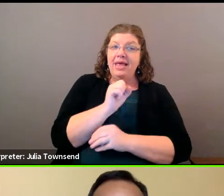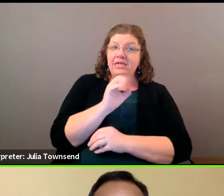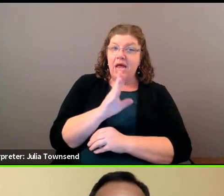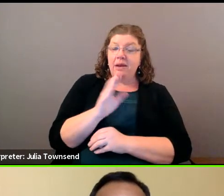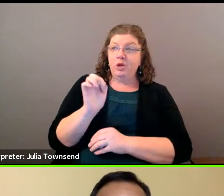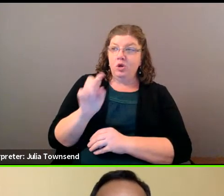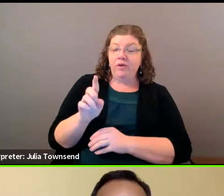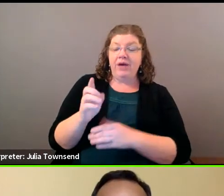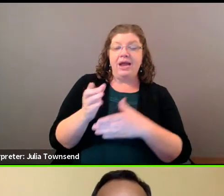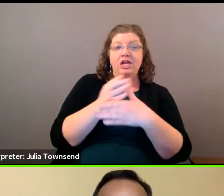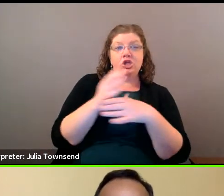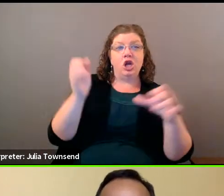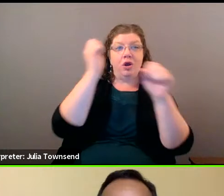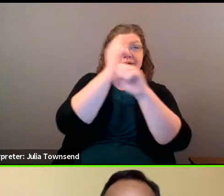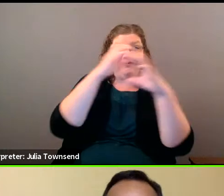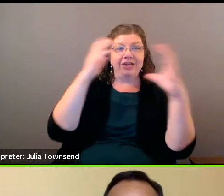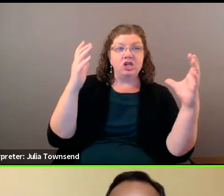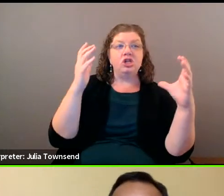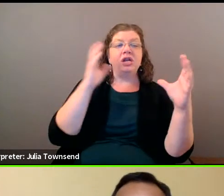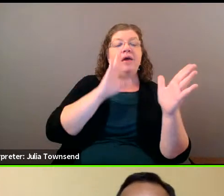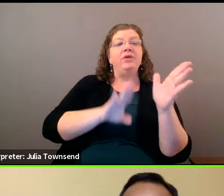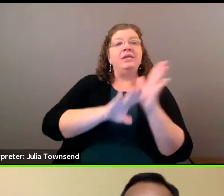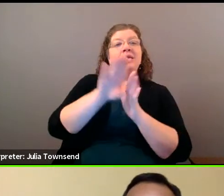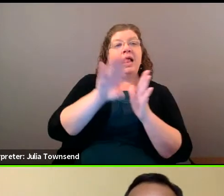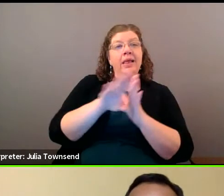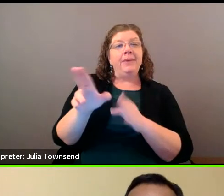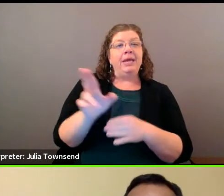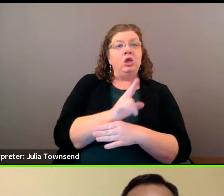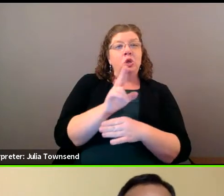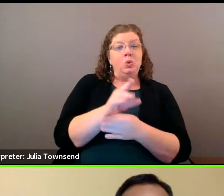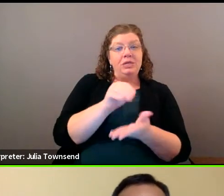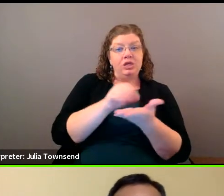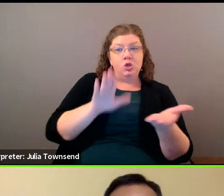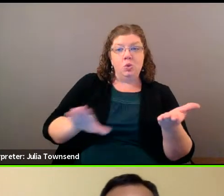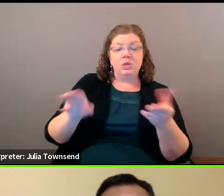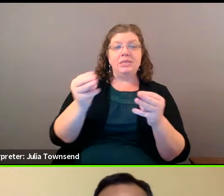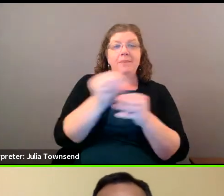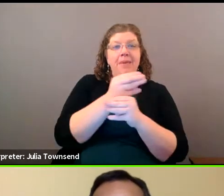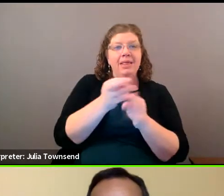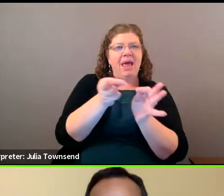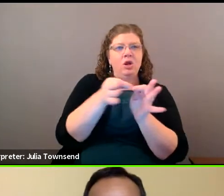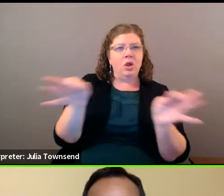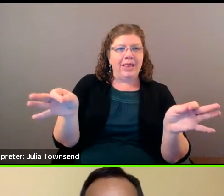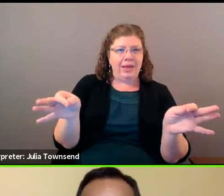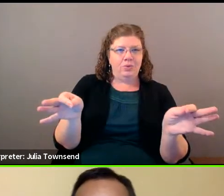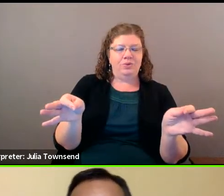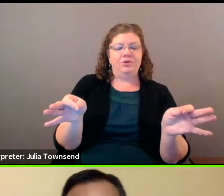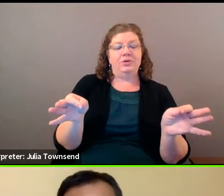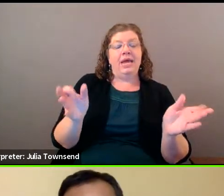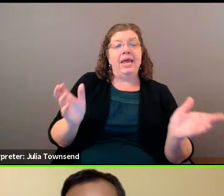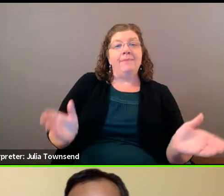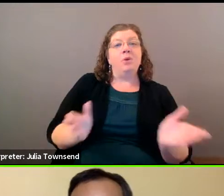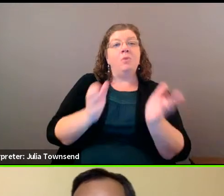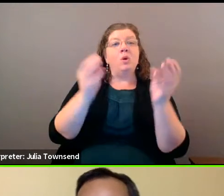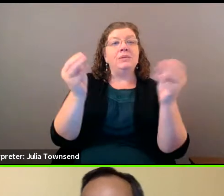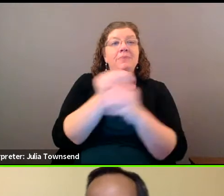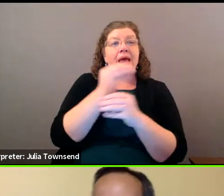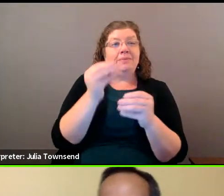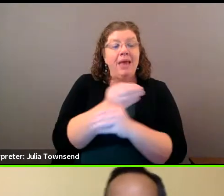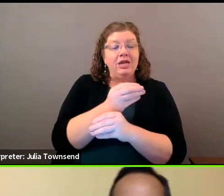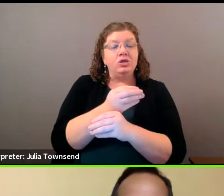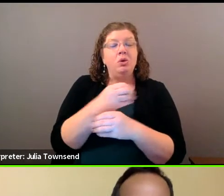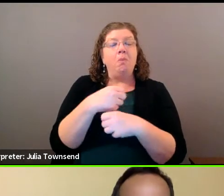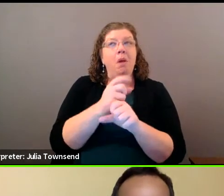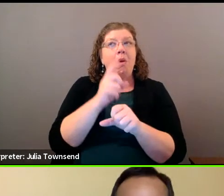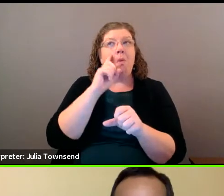a vision of developing and using students' mathematical language. It promotes mathematical sense making